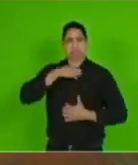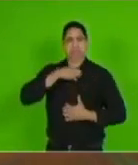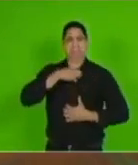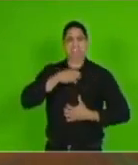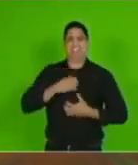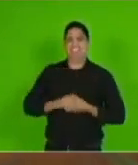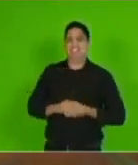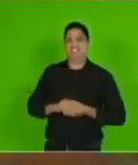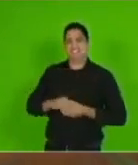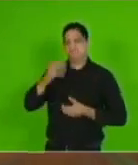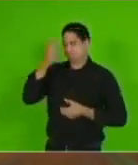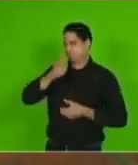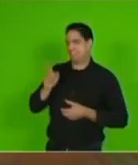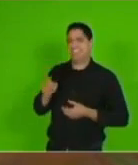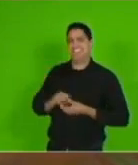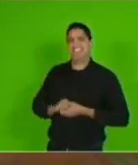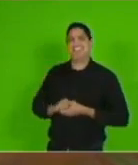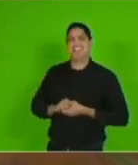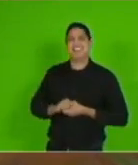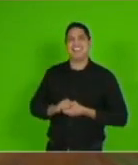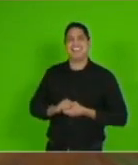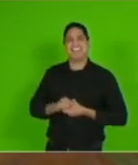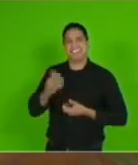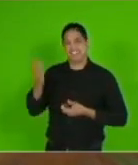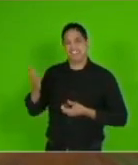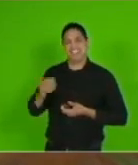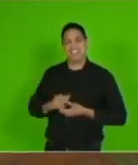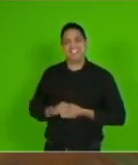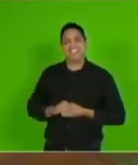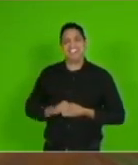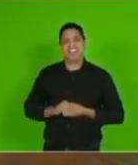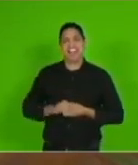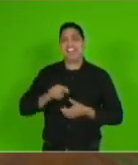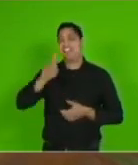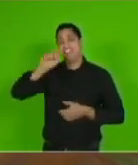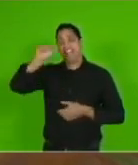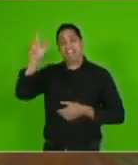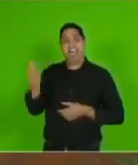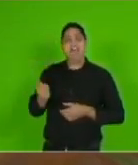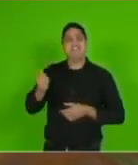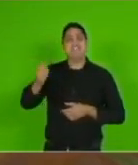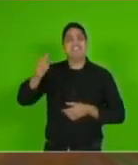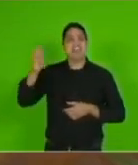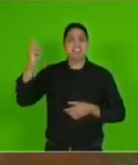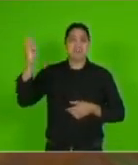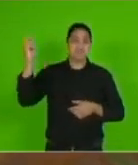Here's Gilson. He looks so good with his nice tie.